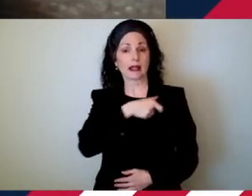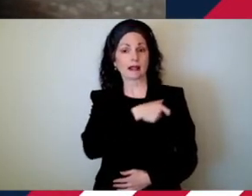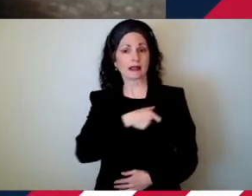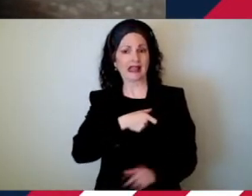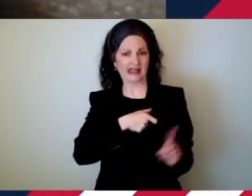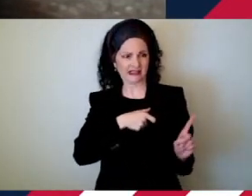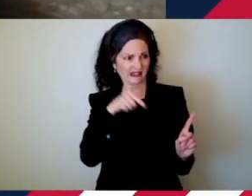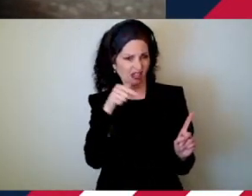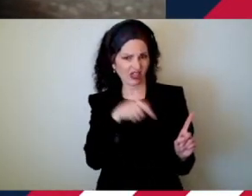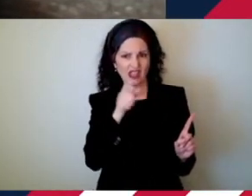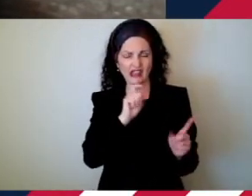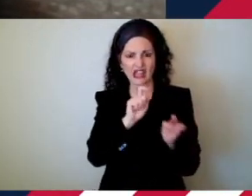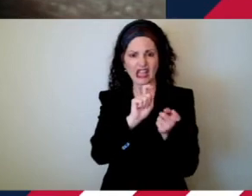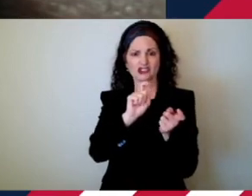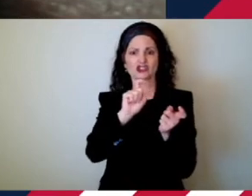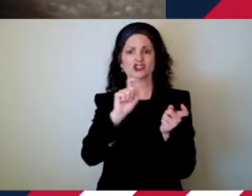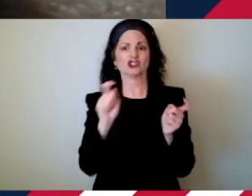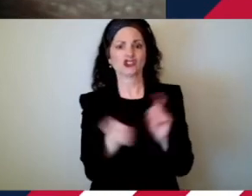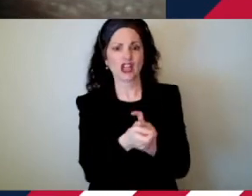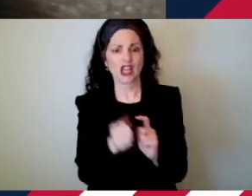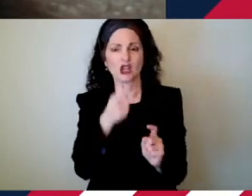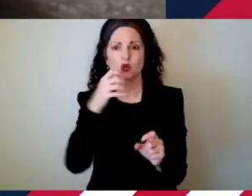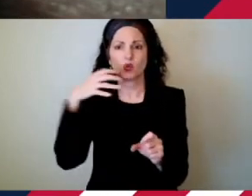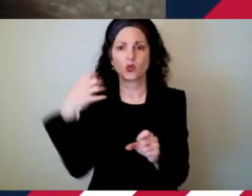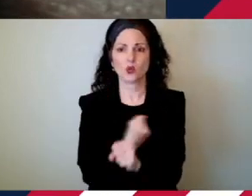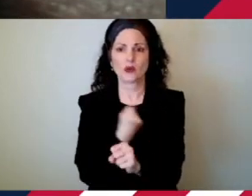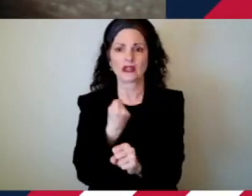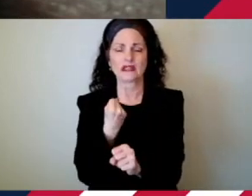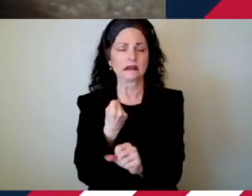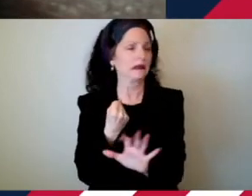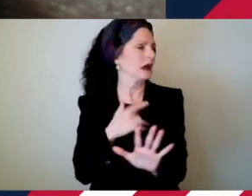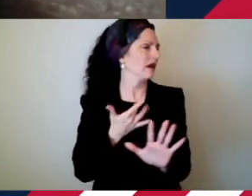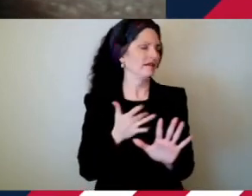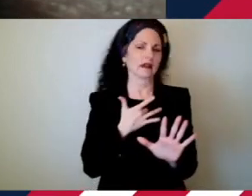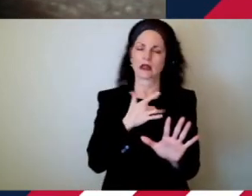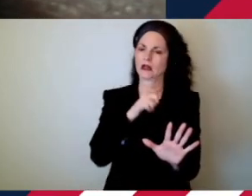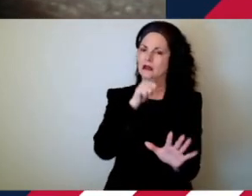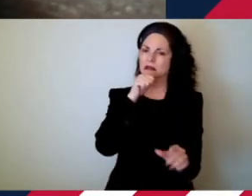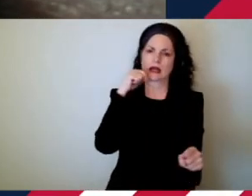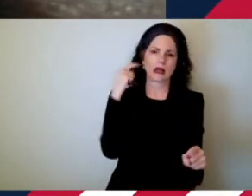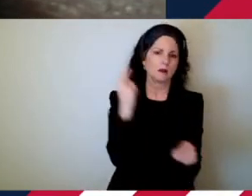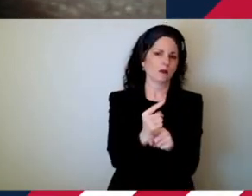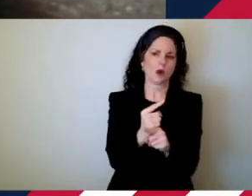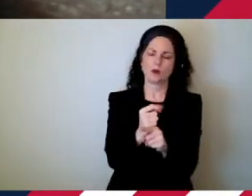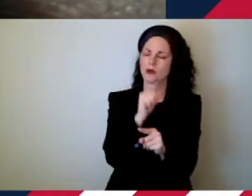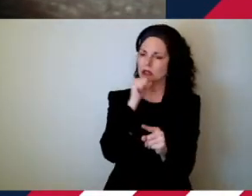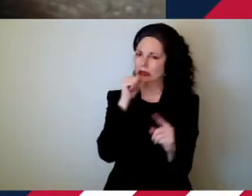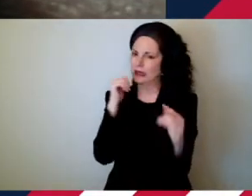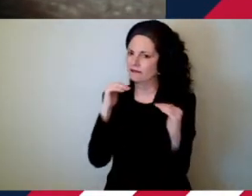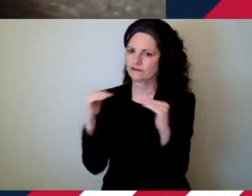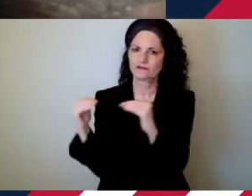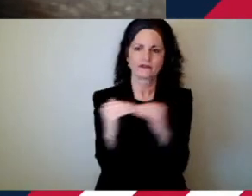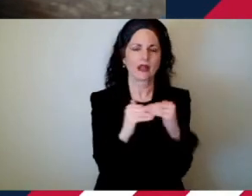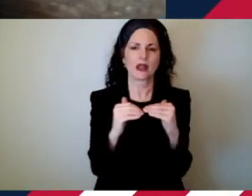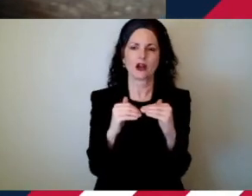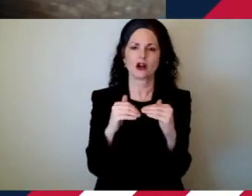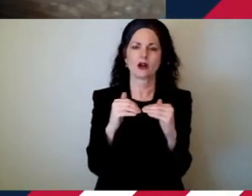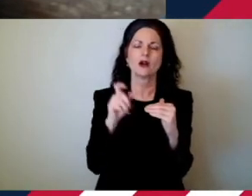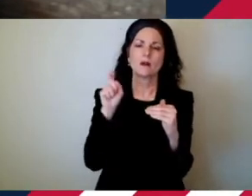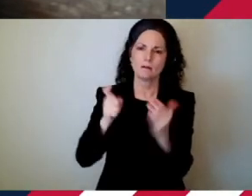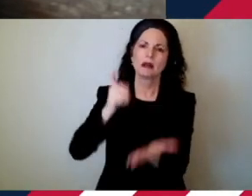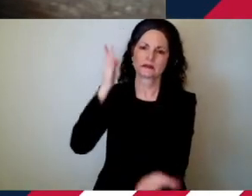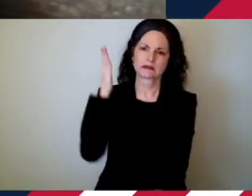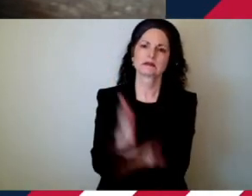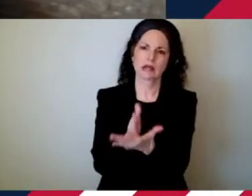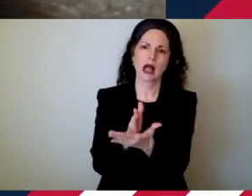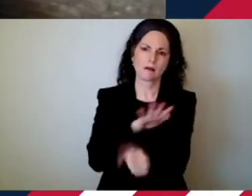50 states across this country is completely undemocratic, and it needs to end. Now, of course,